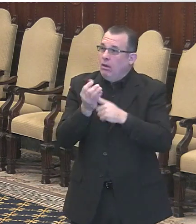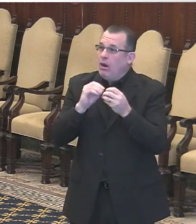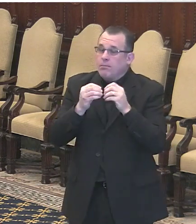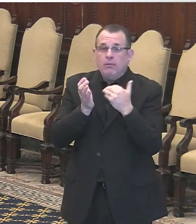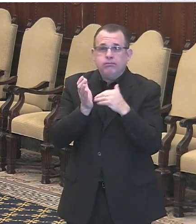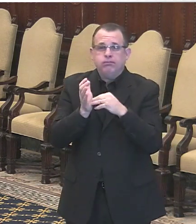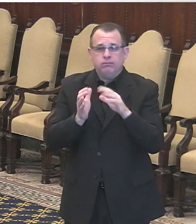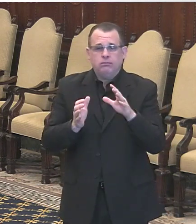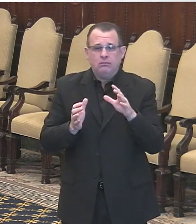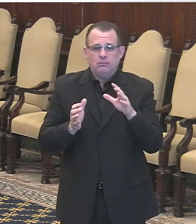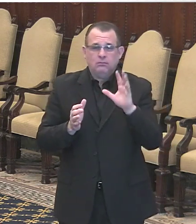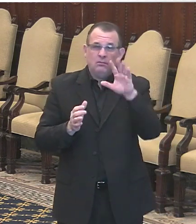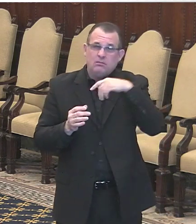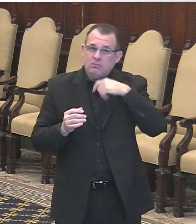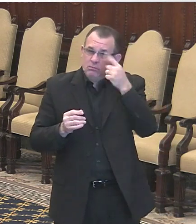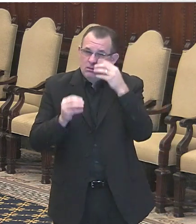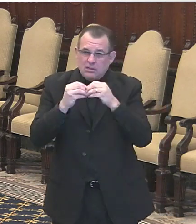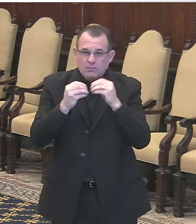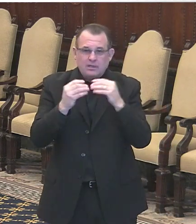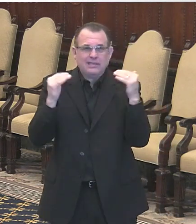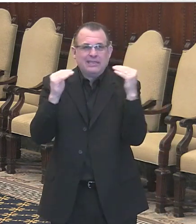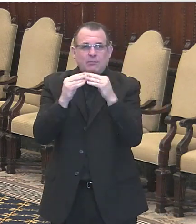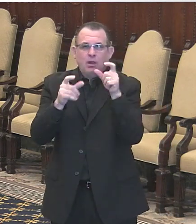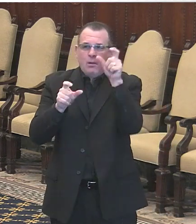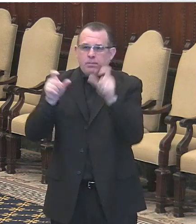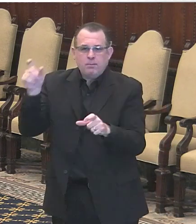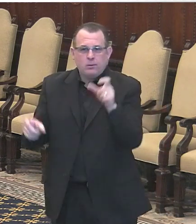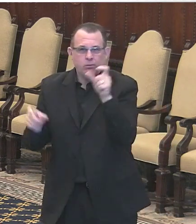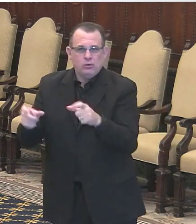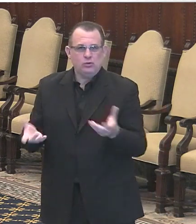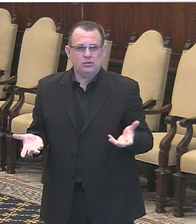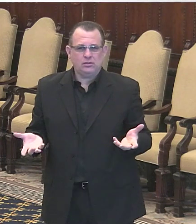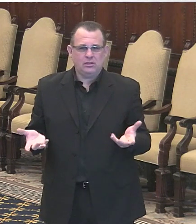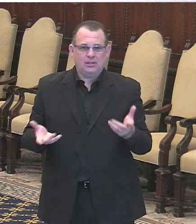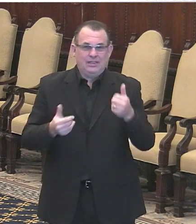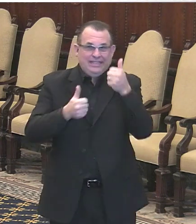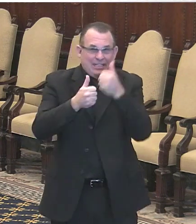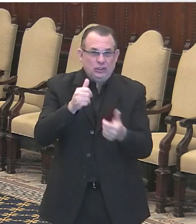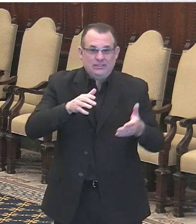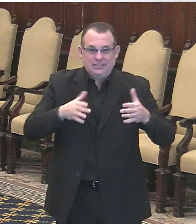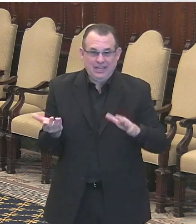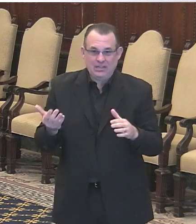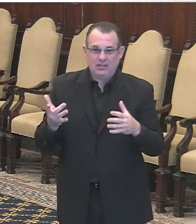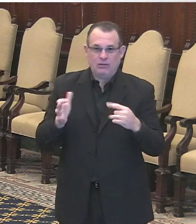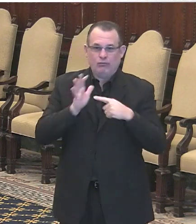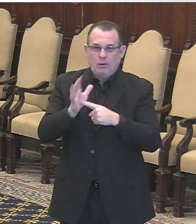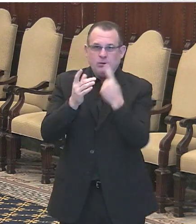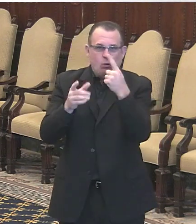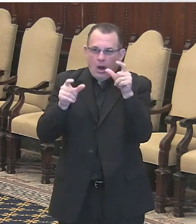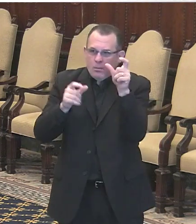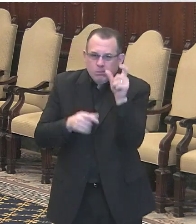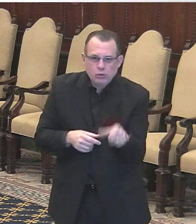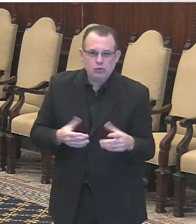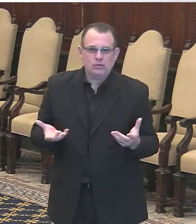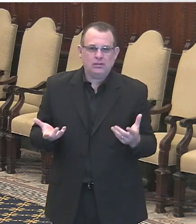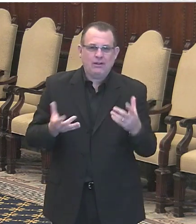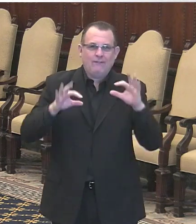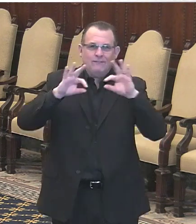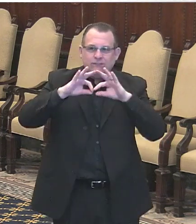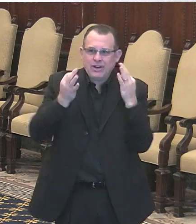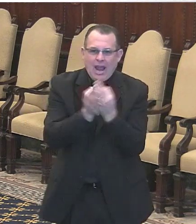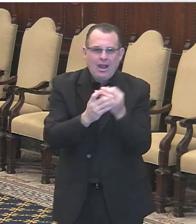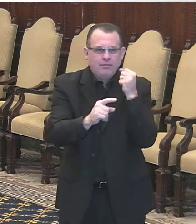that those are people. Each death there represents a person with a family, friends, people who experience that